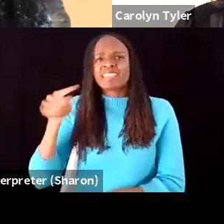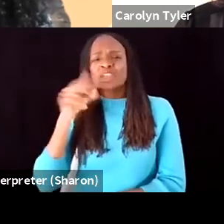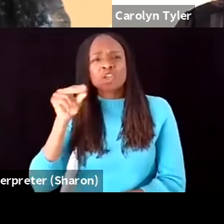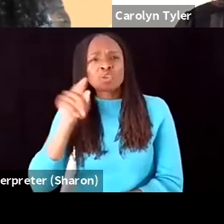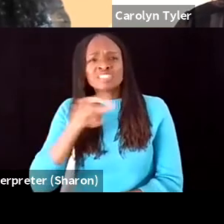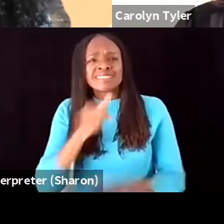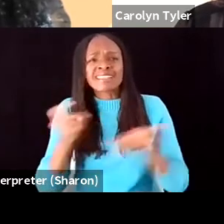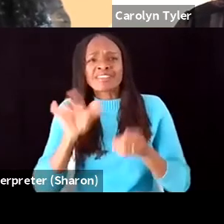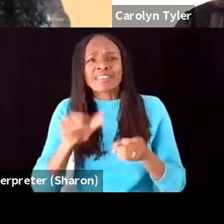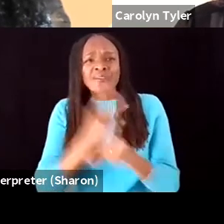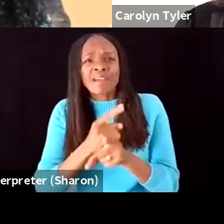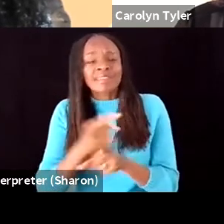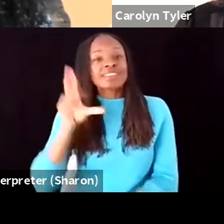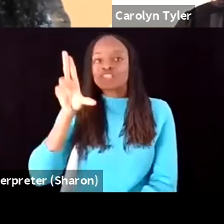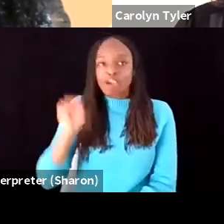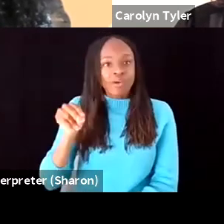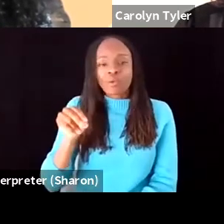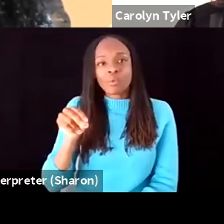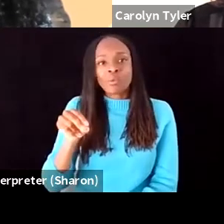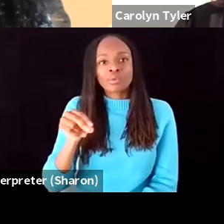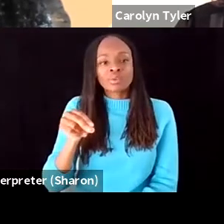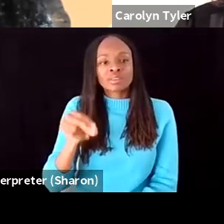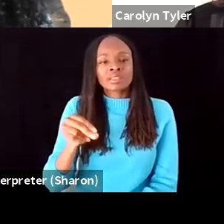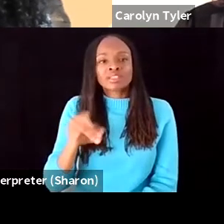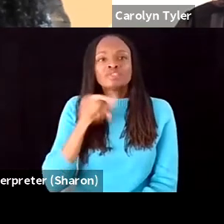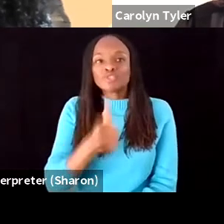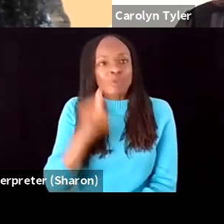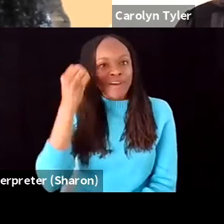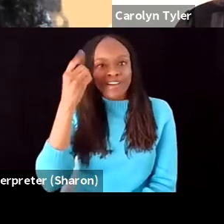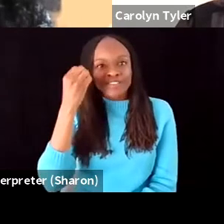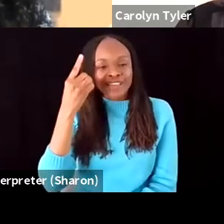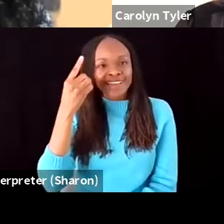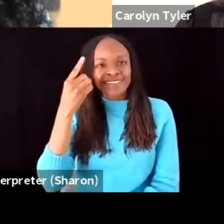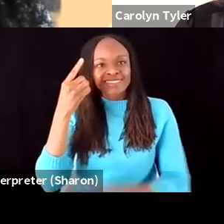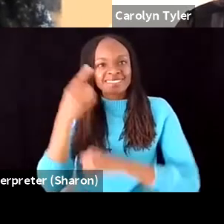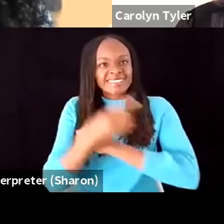whatever. No, you're not understanding the county.